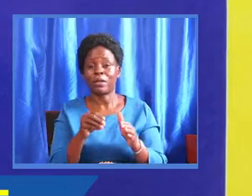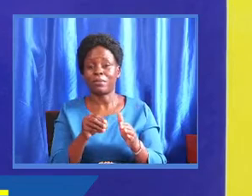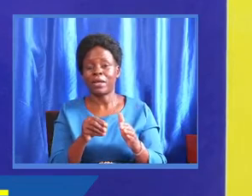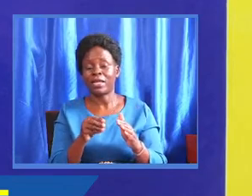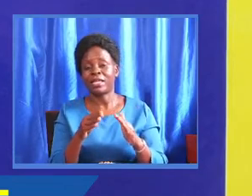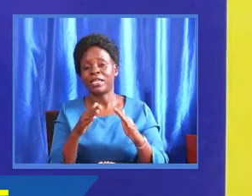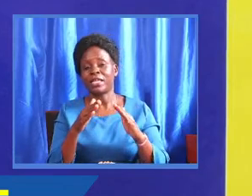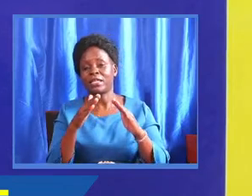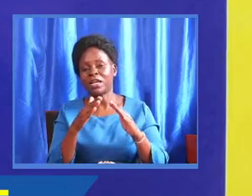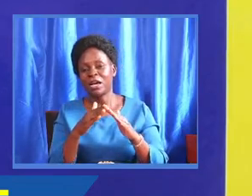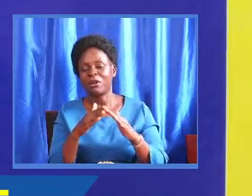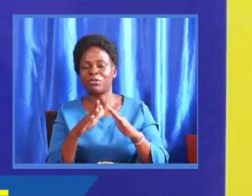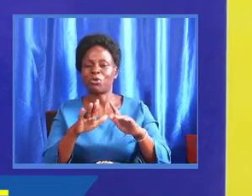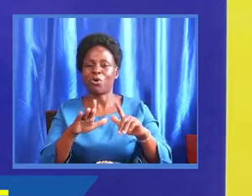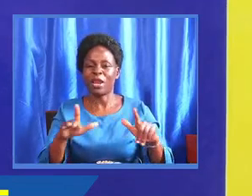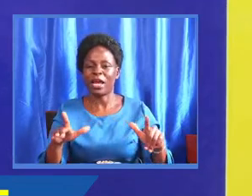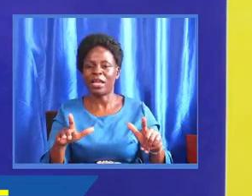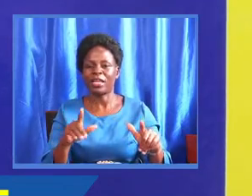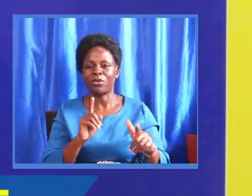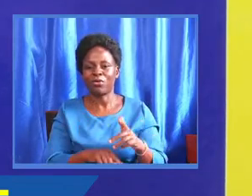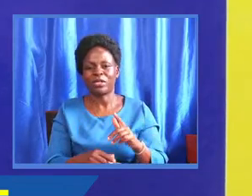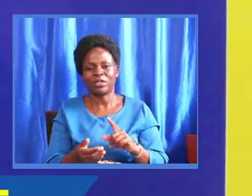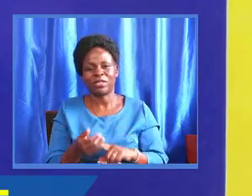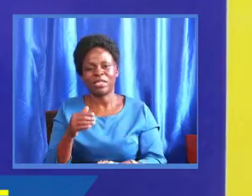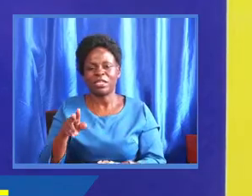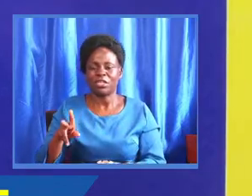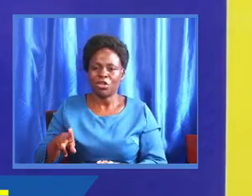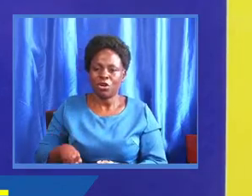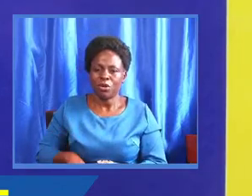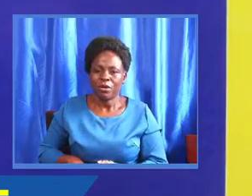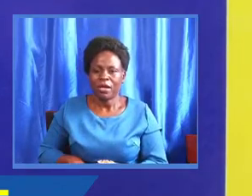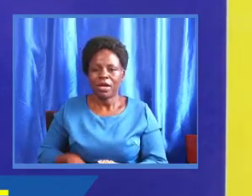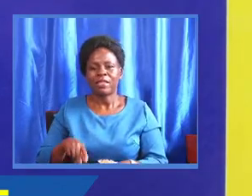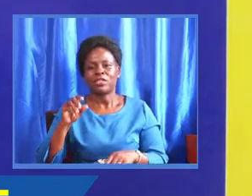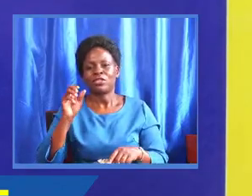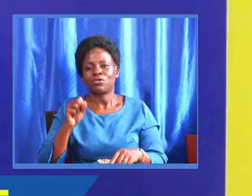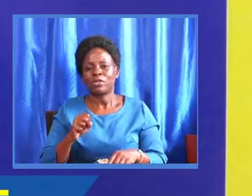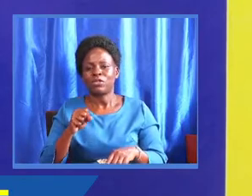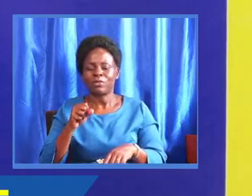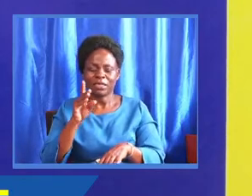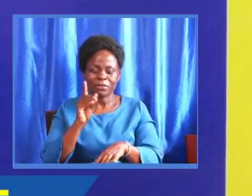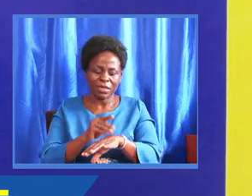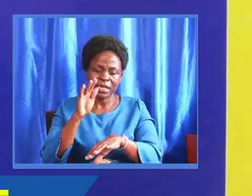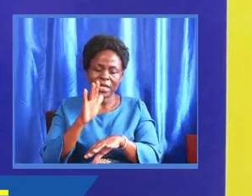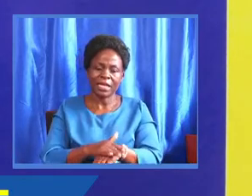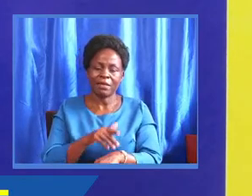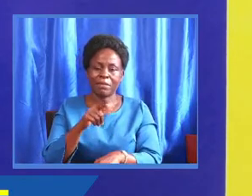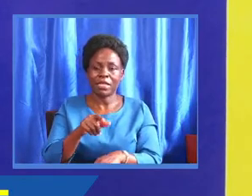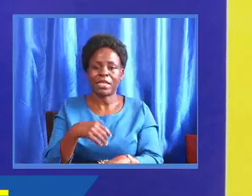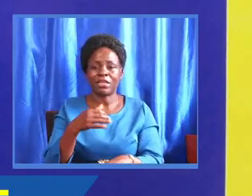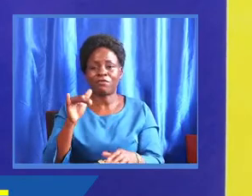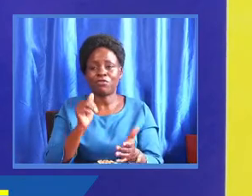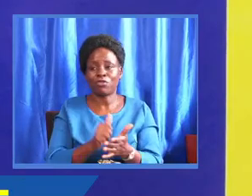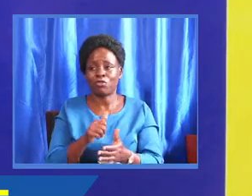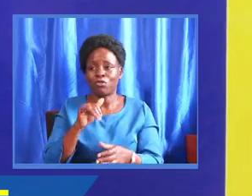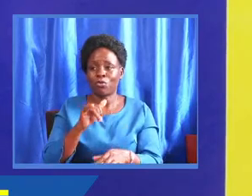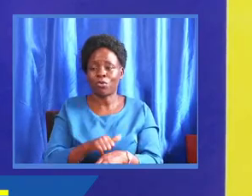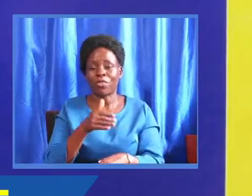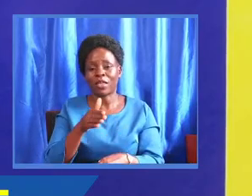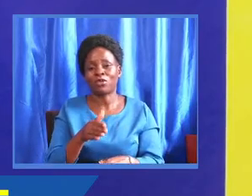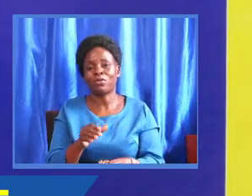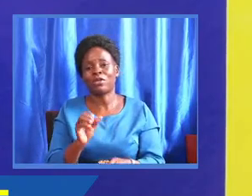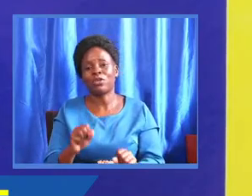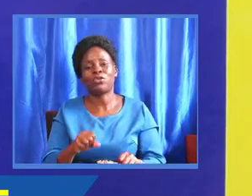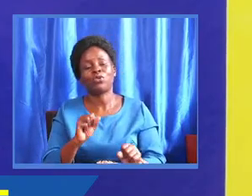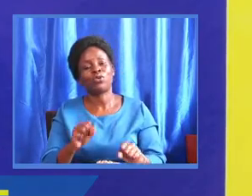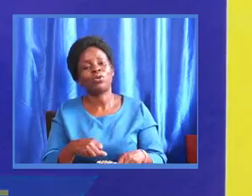gone. What comes out of it is your profit, and that's what you must rely on. And if you do that way, I think you cannot